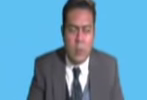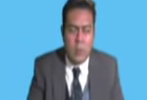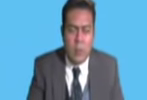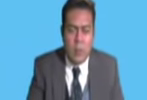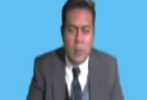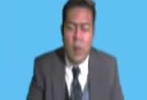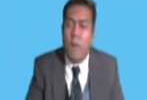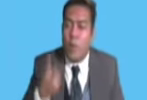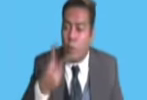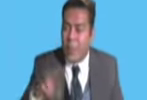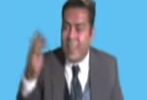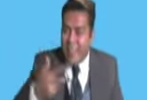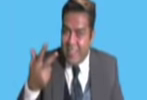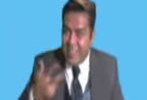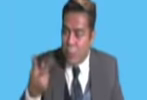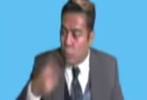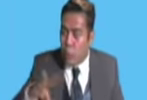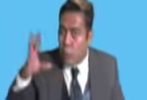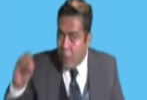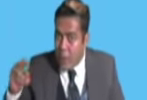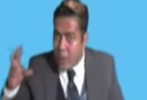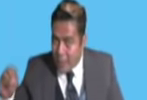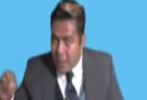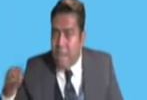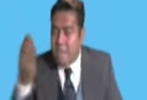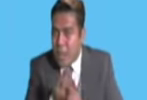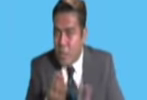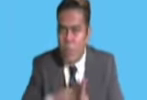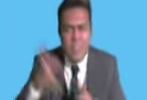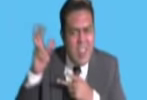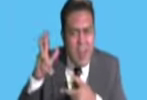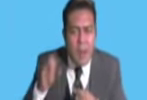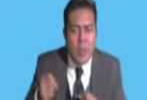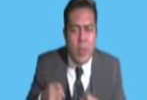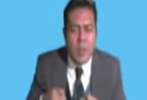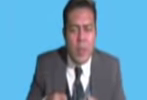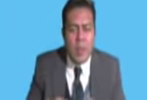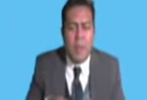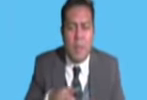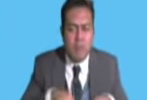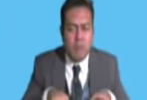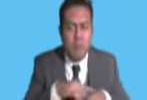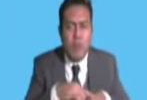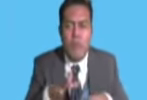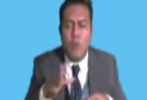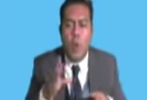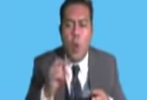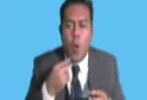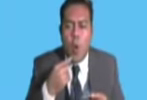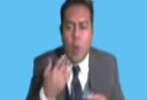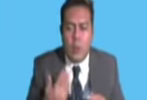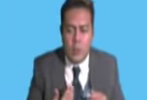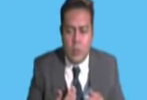from 2018 and 2020 budget, we've heard about the construction of Barefoot College under the Ministry of Women, Children